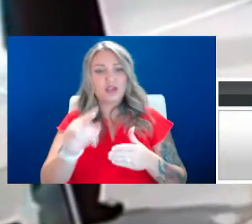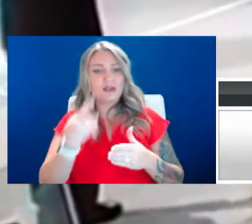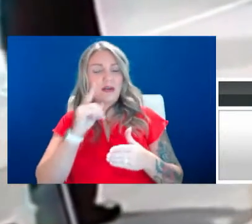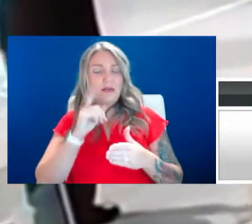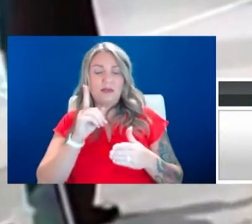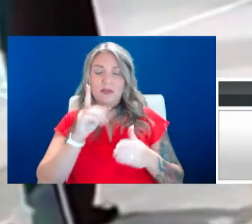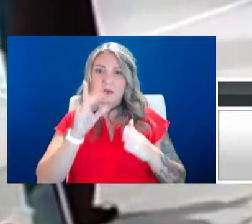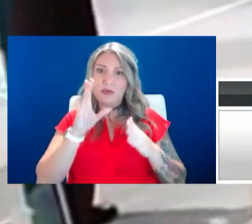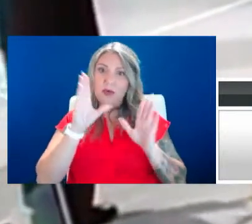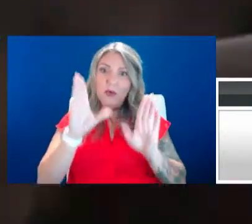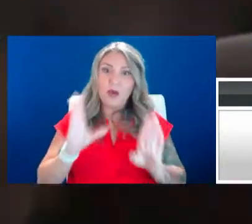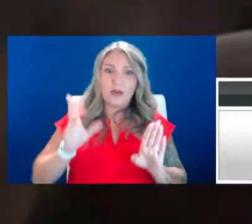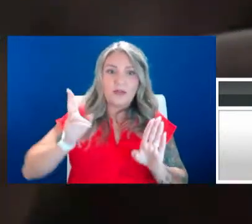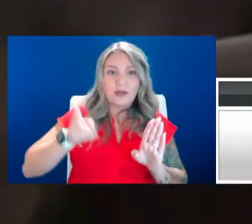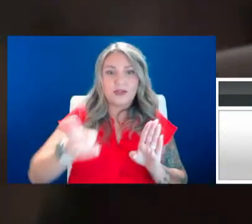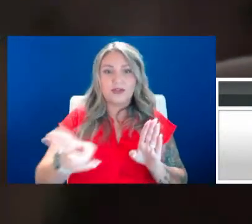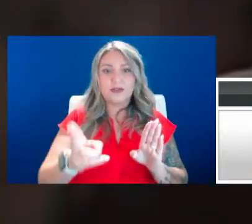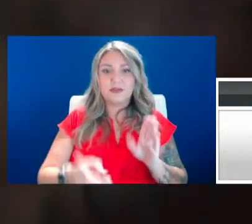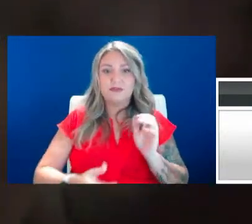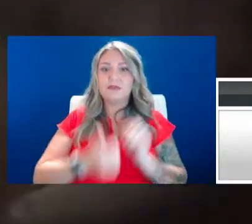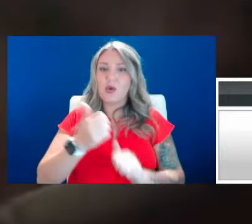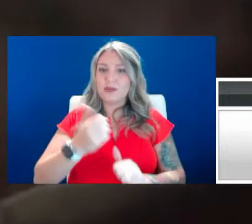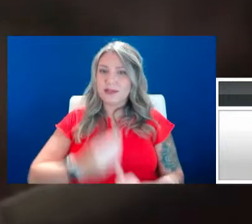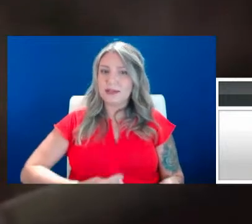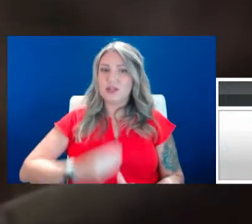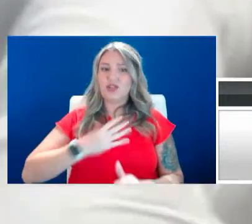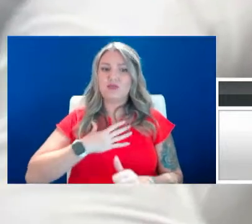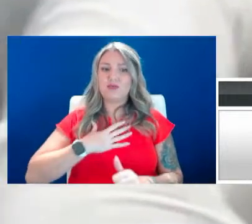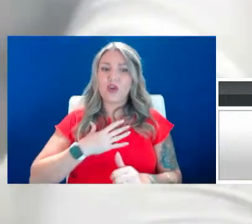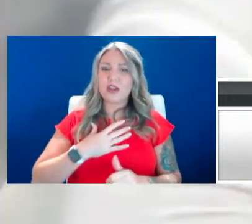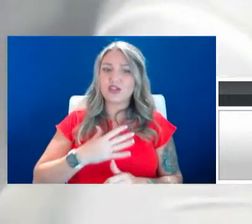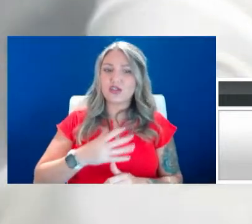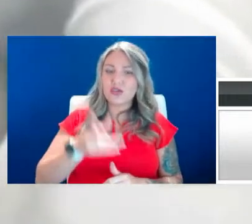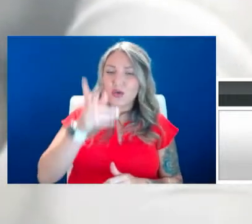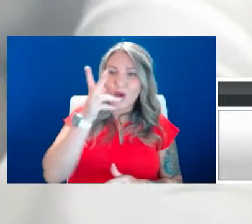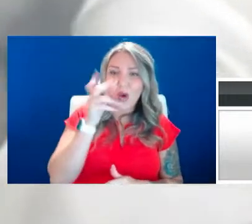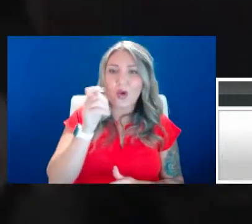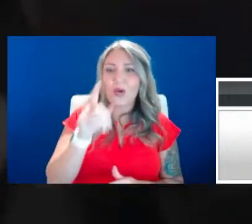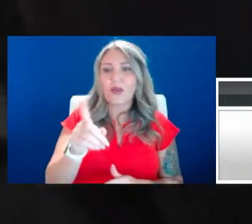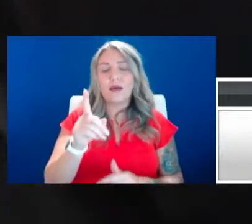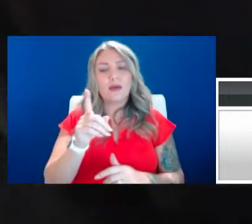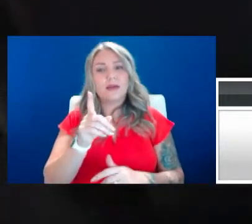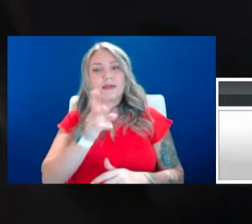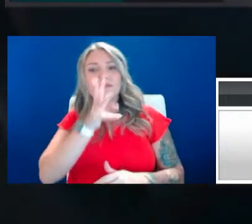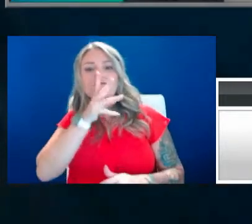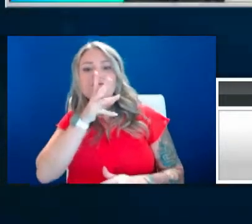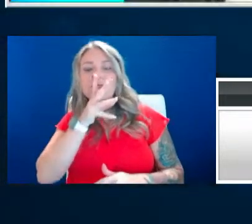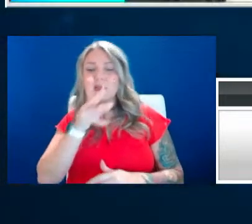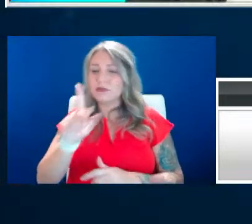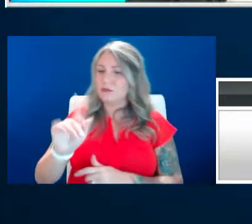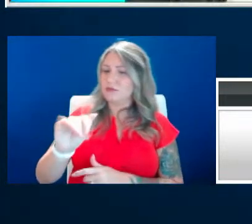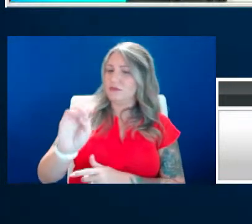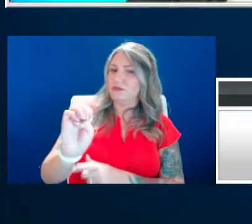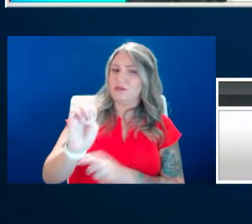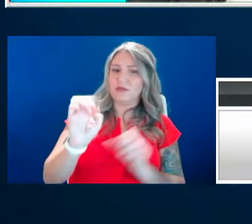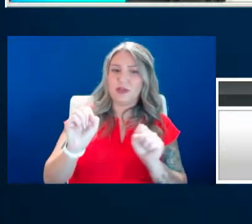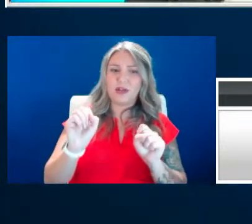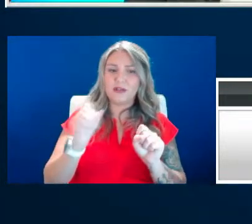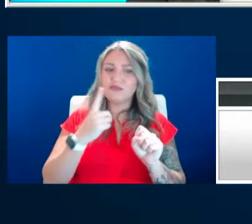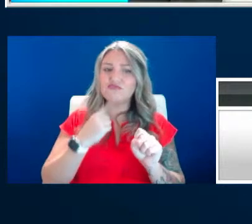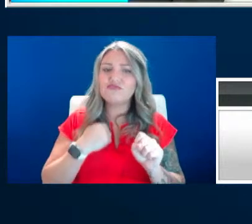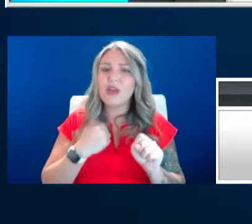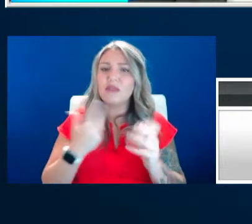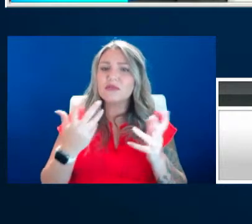and most inspirational we've ever heard. It is one for the books, for sure. Katie, tell us why you only work with